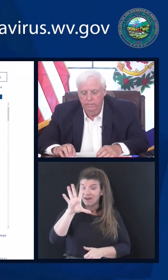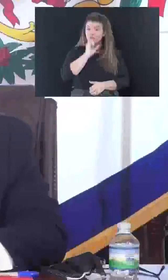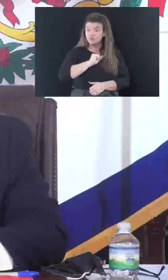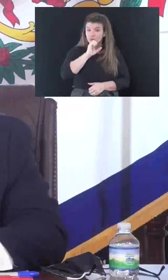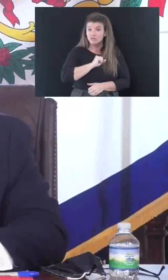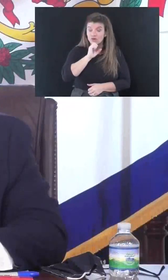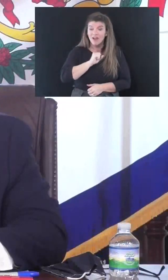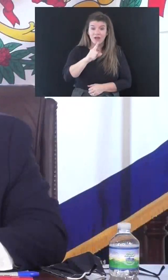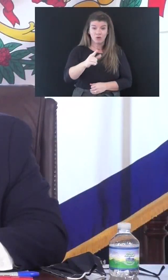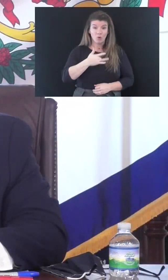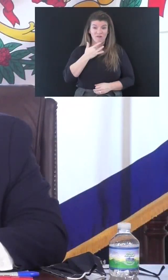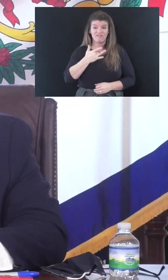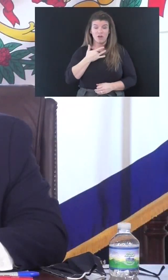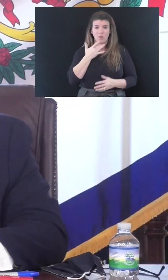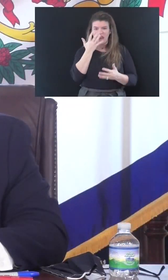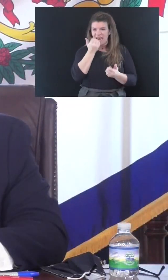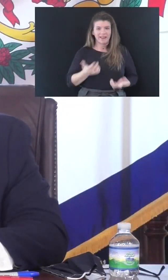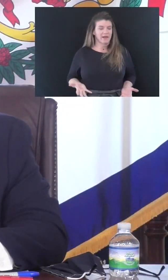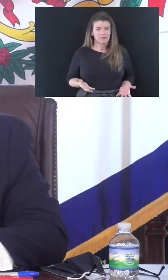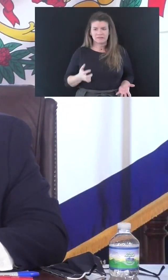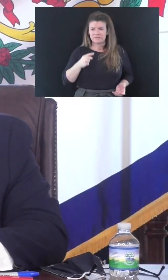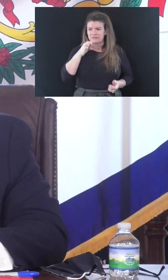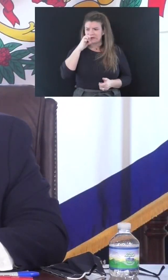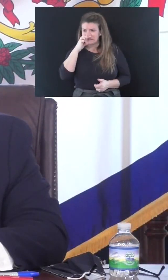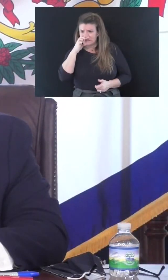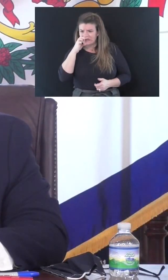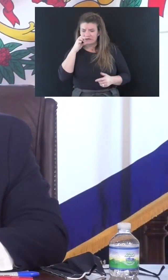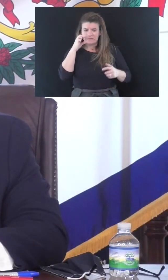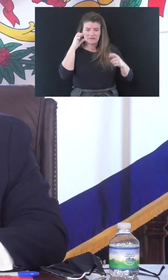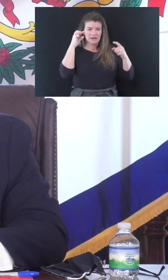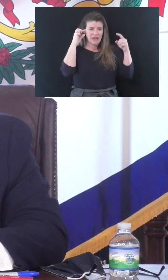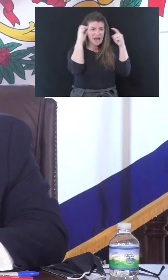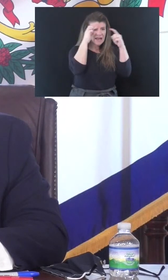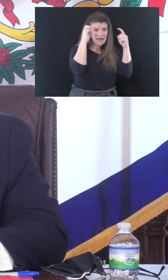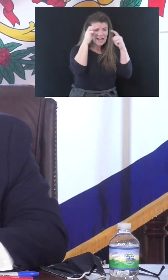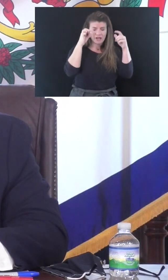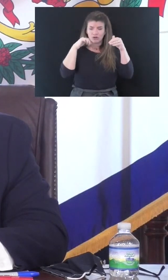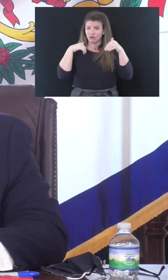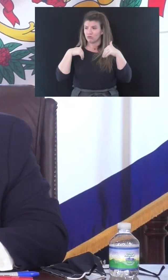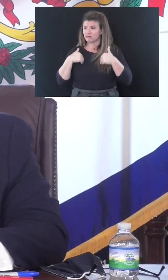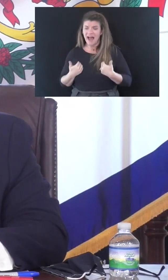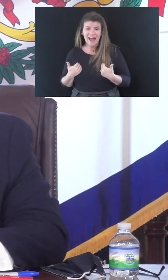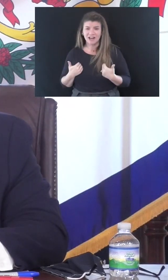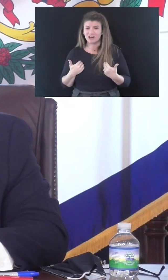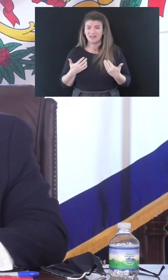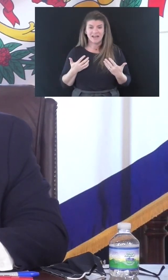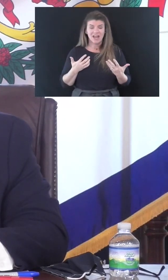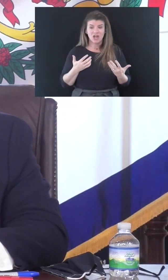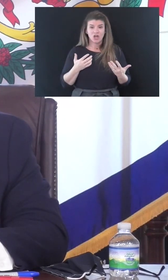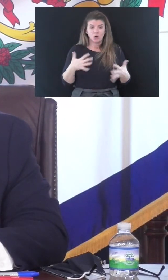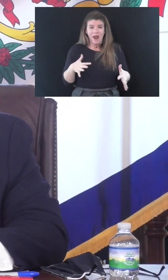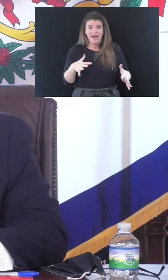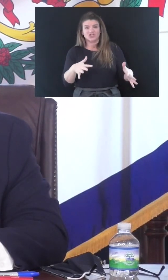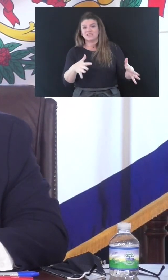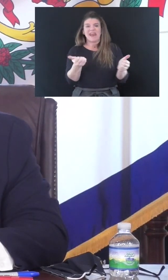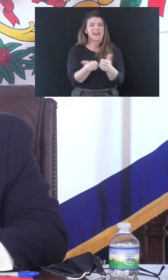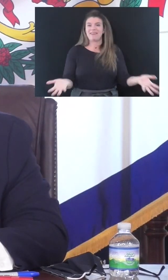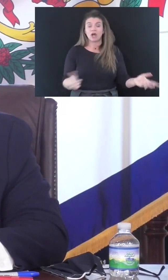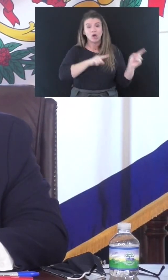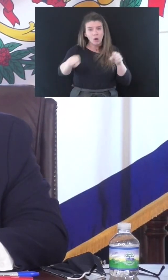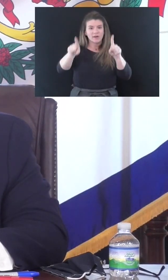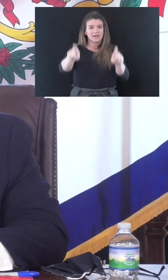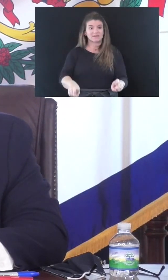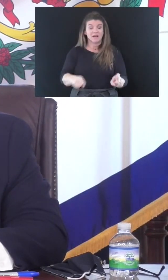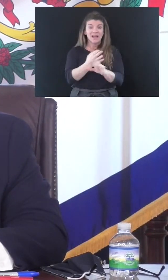of age and you have a sniffle, you have a headache, you're tired, you're just anxious, go get tested.